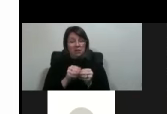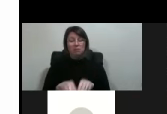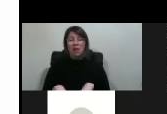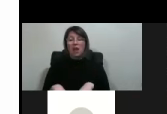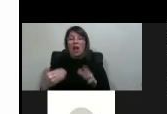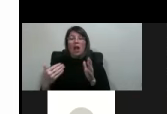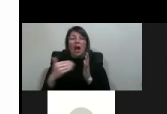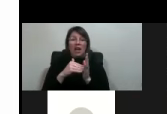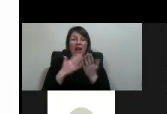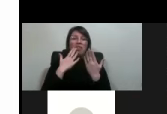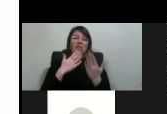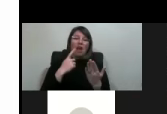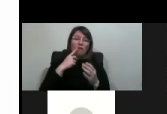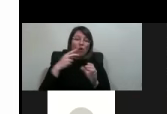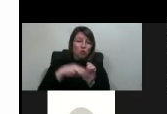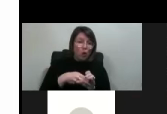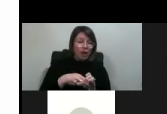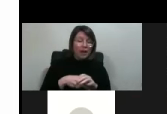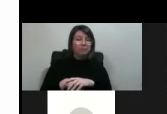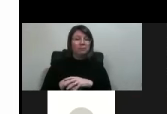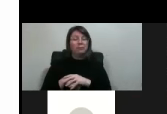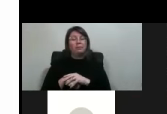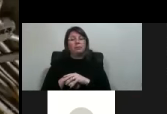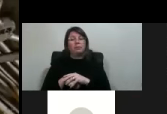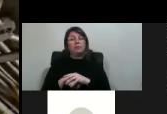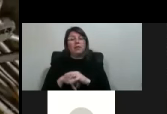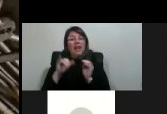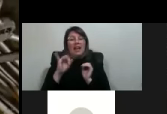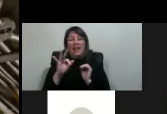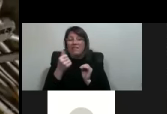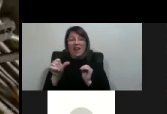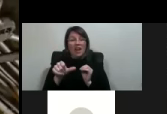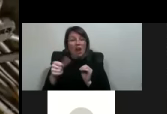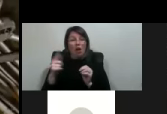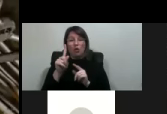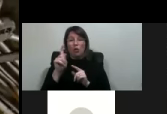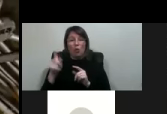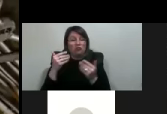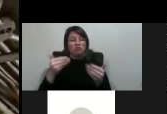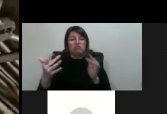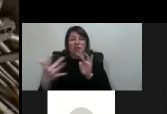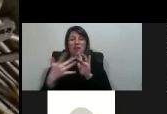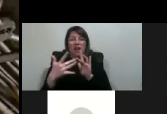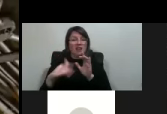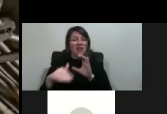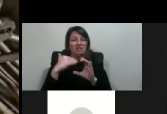Again, thank you for joining us. And again, if there are any other questions, please reach out to us at